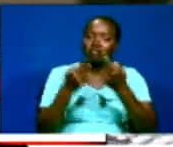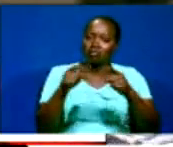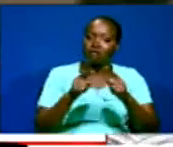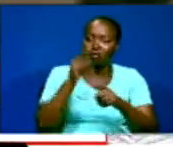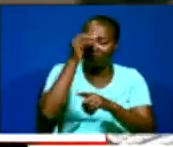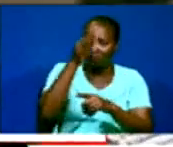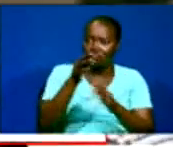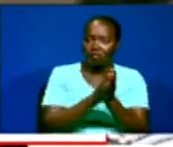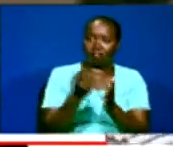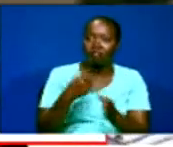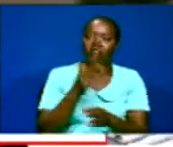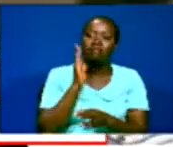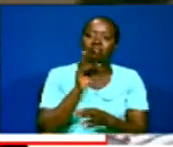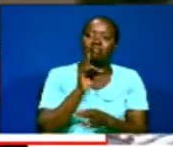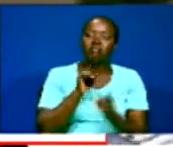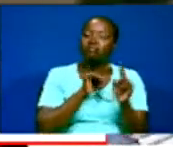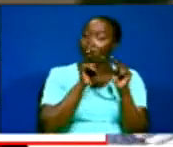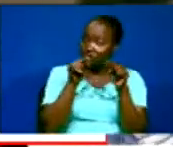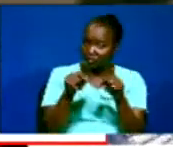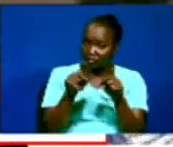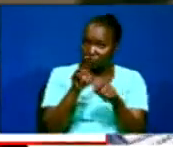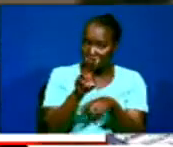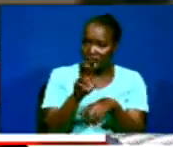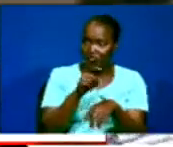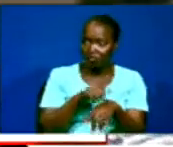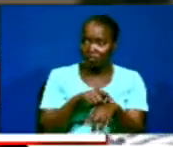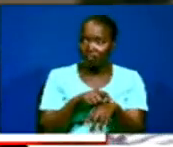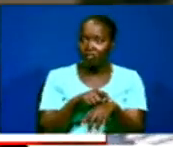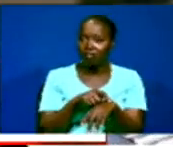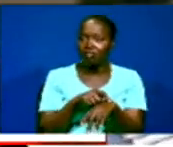Sisi kama wazazi tumekuja kuona wakati walikuja na kutayarisha